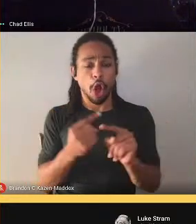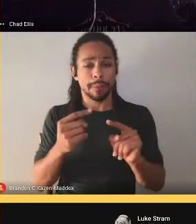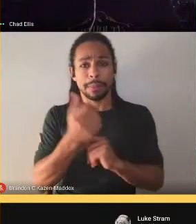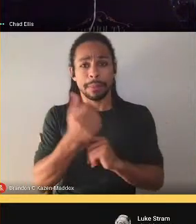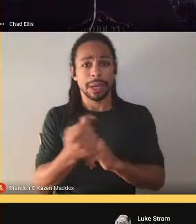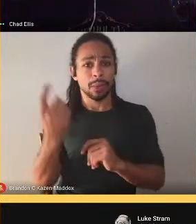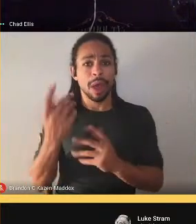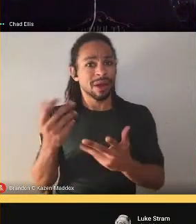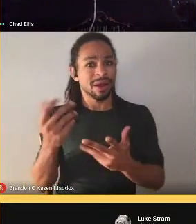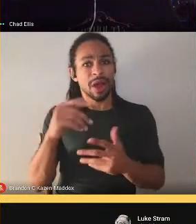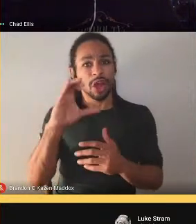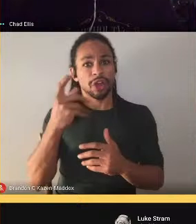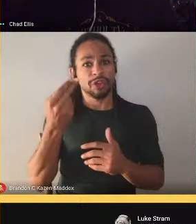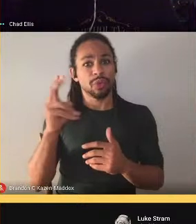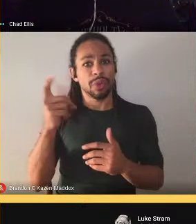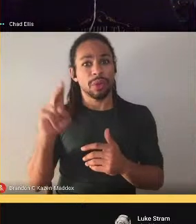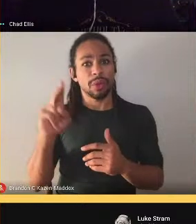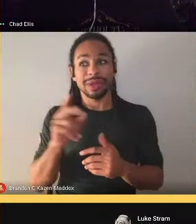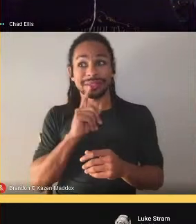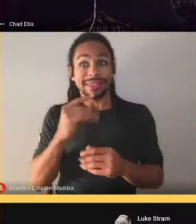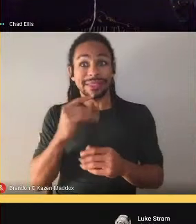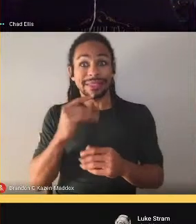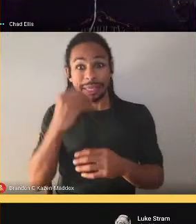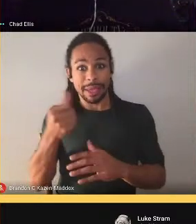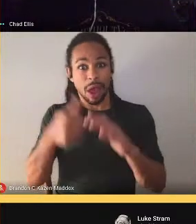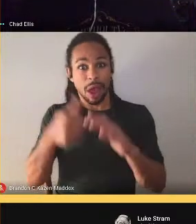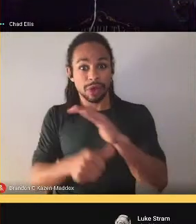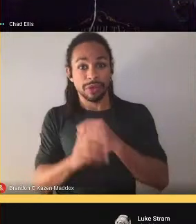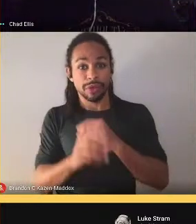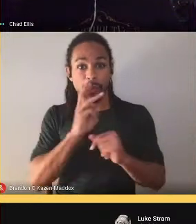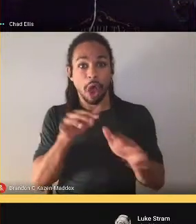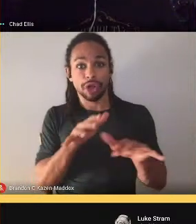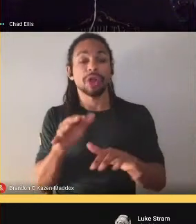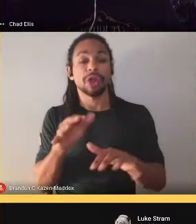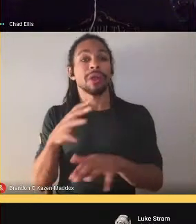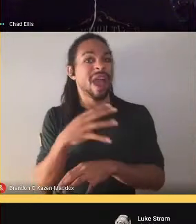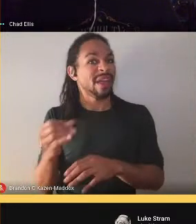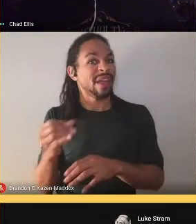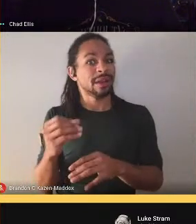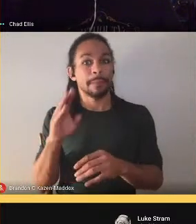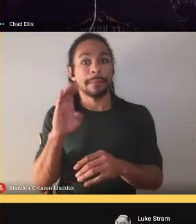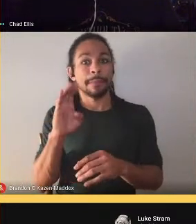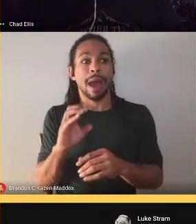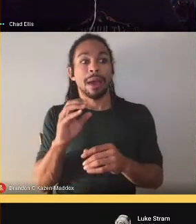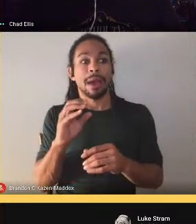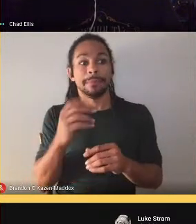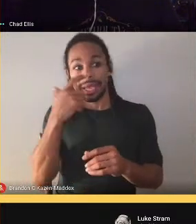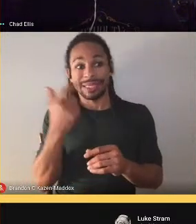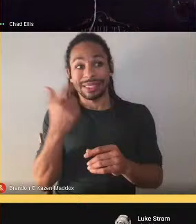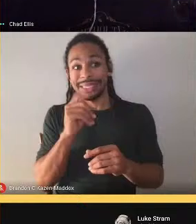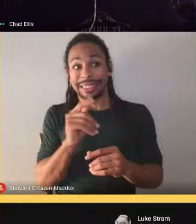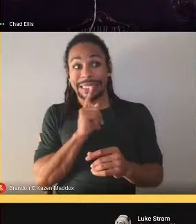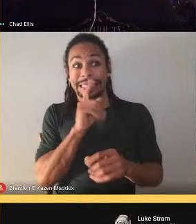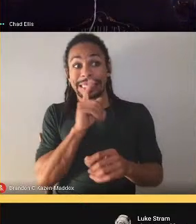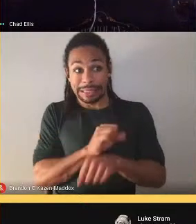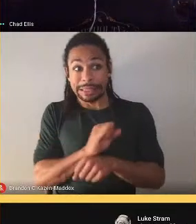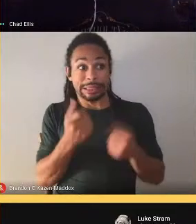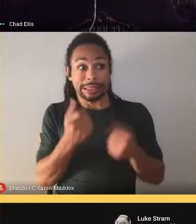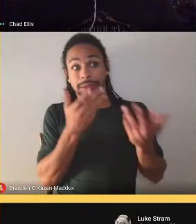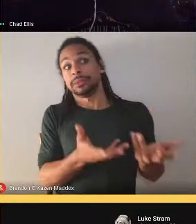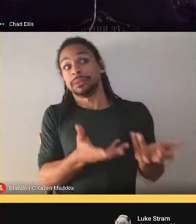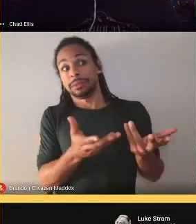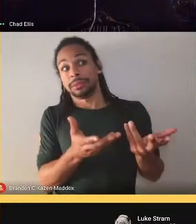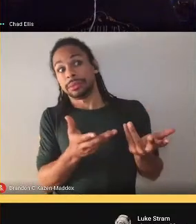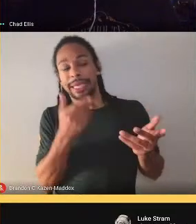by existing has these effects. So I think in that context, that's something where I